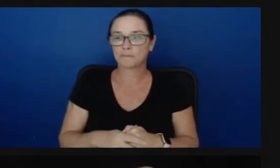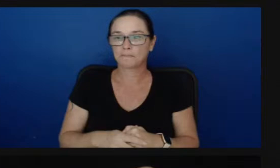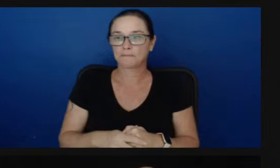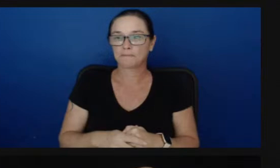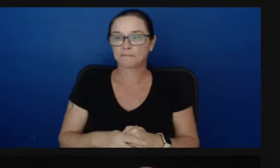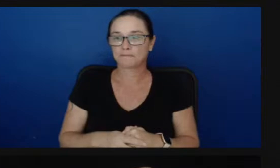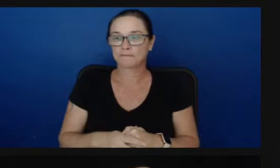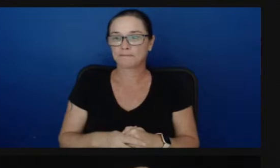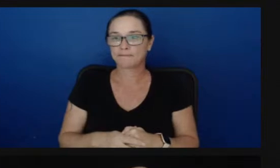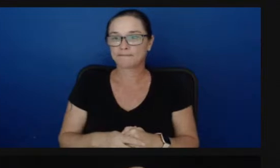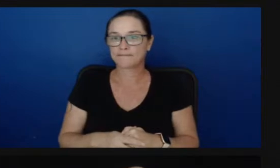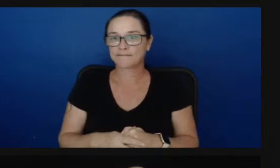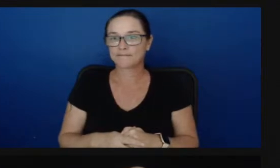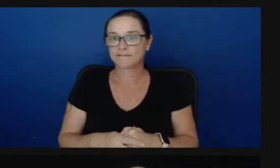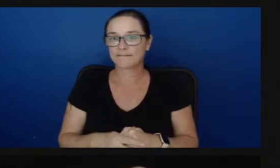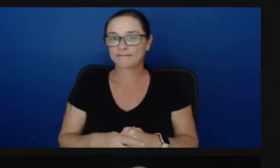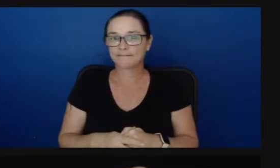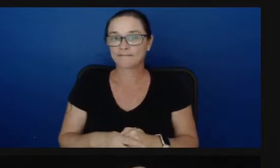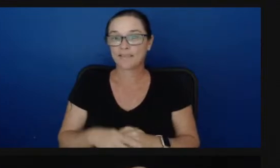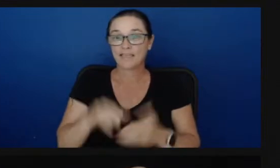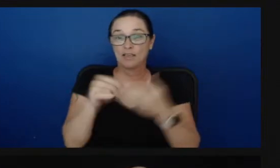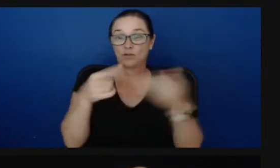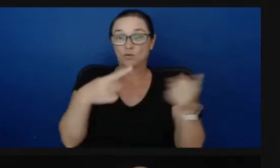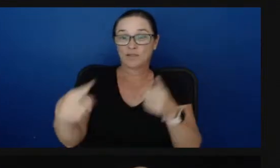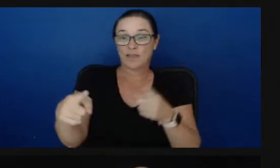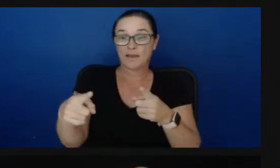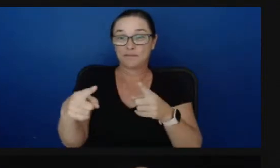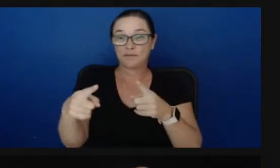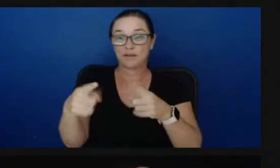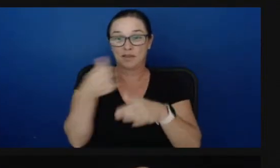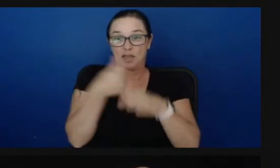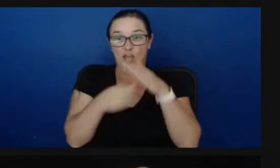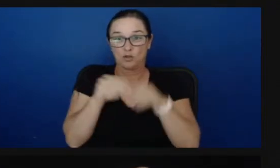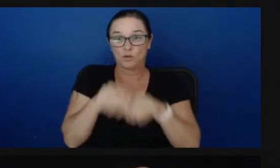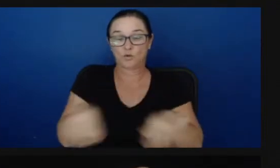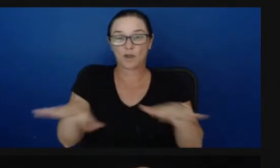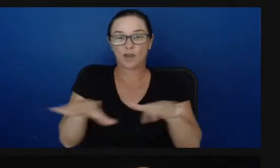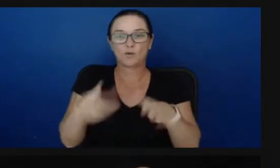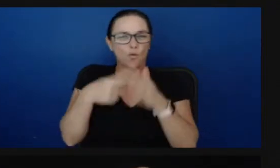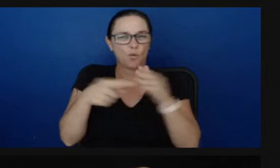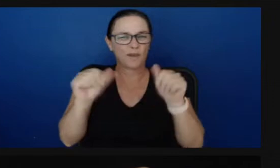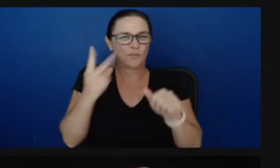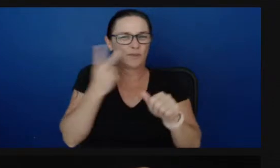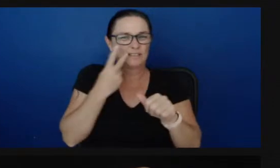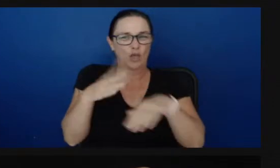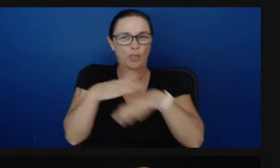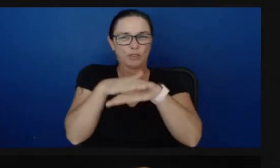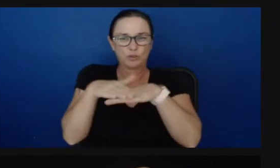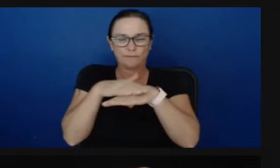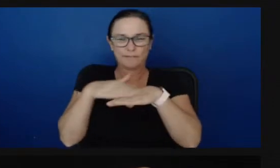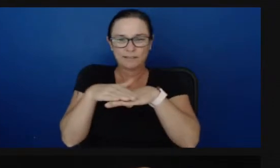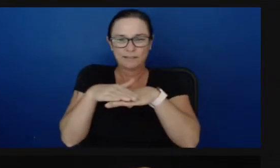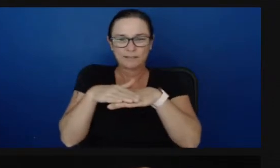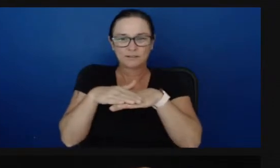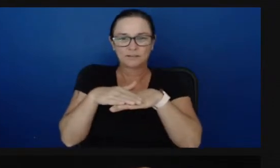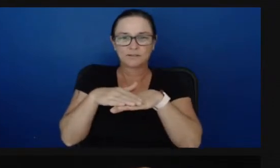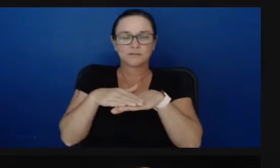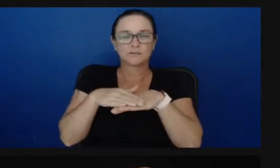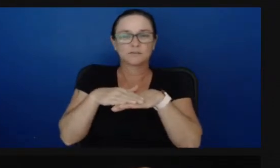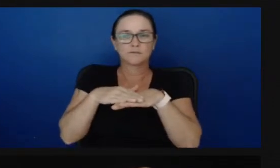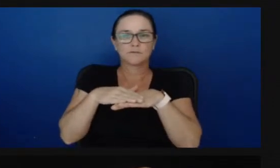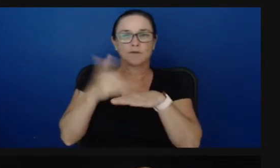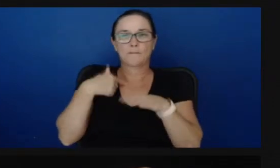So that's what's happening mostly underground. What can we see on the surface? I thought I'd take a quick look, and I just turned to one camera. This is a